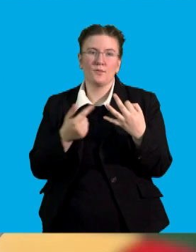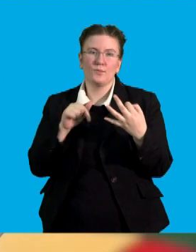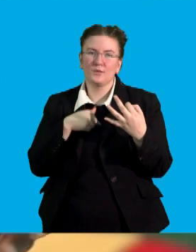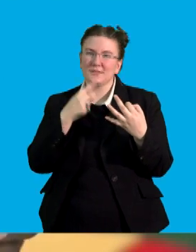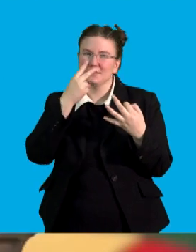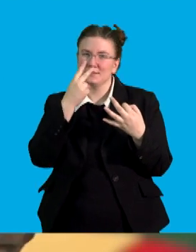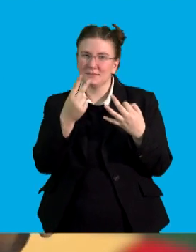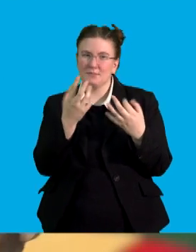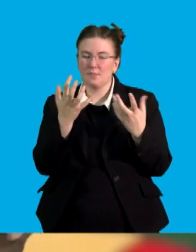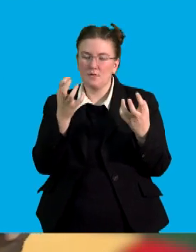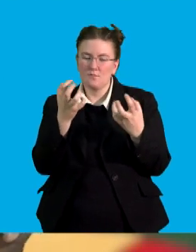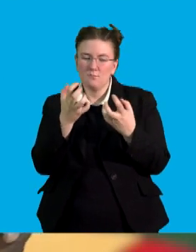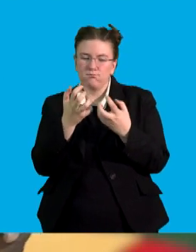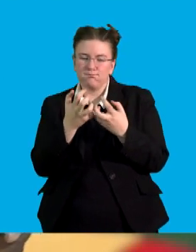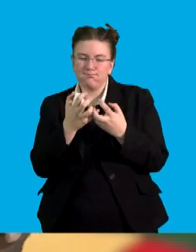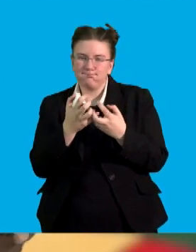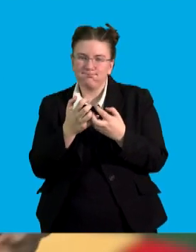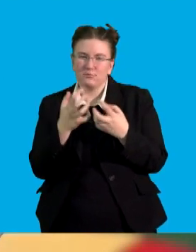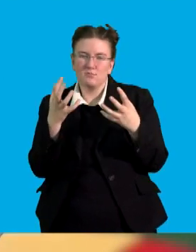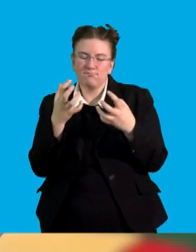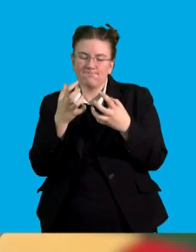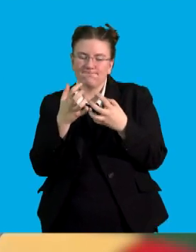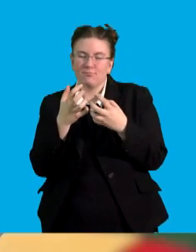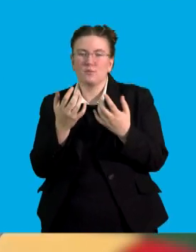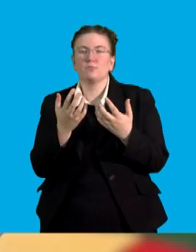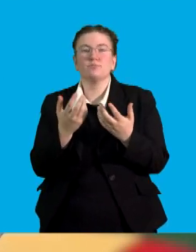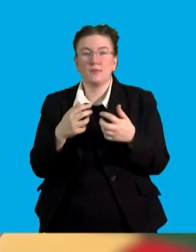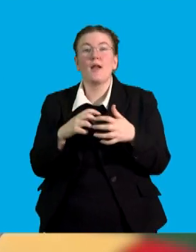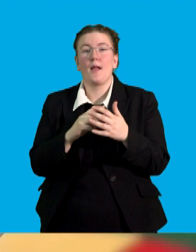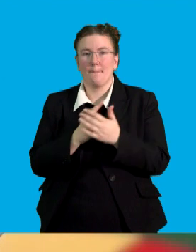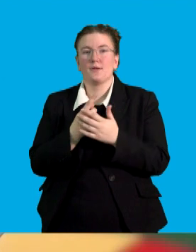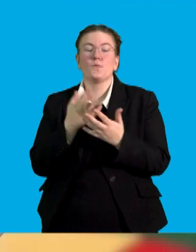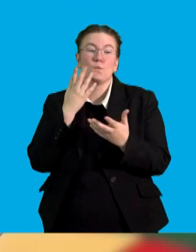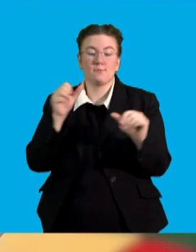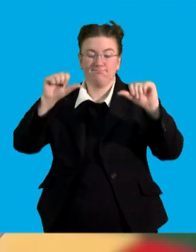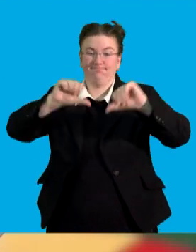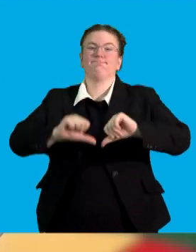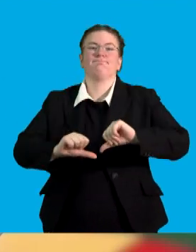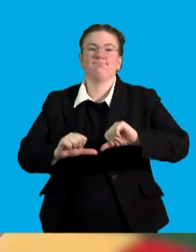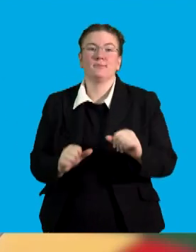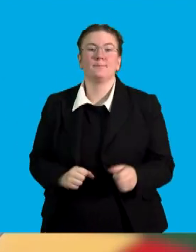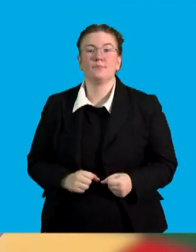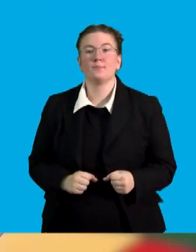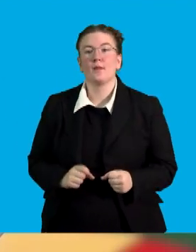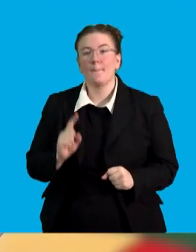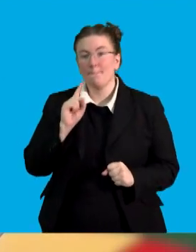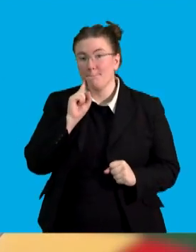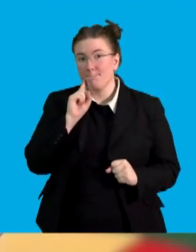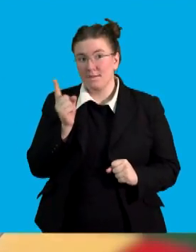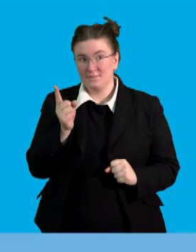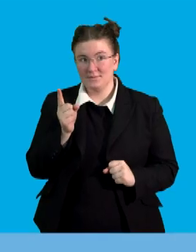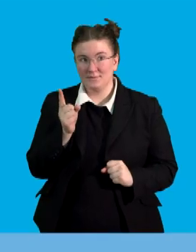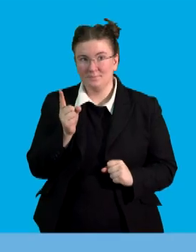when we're seeing a sludgy or a cloudy deposit that is forming after having mixed the two substances. However,